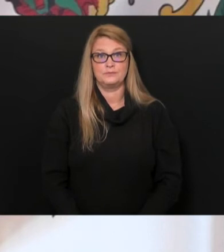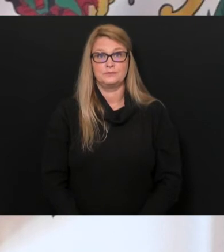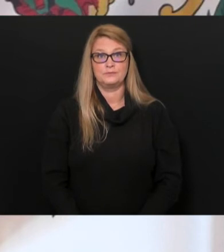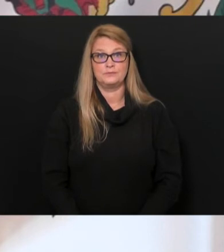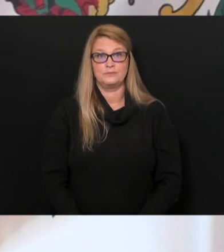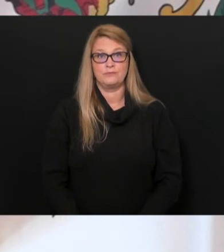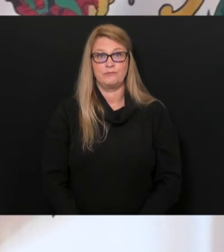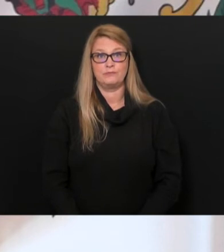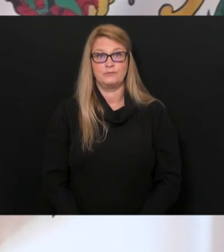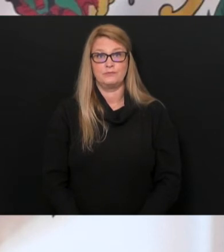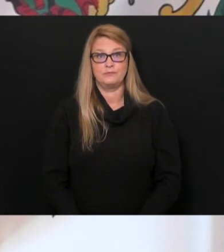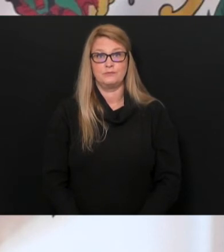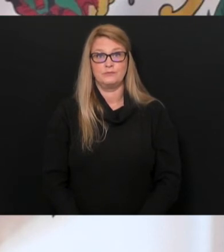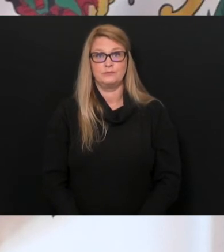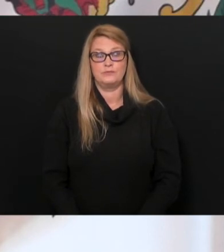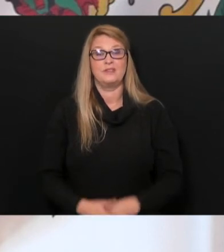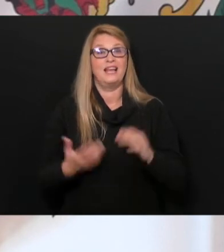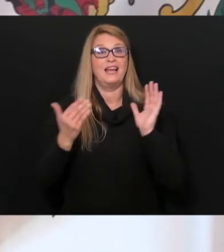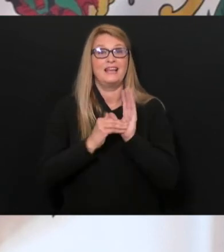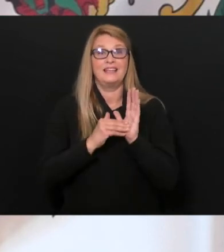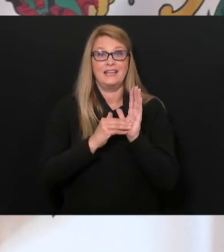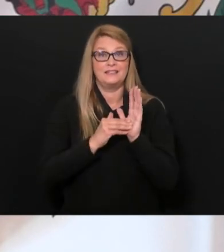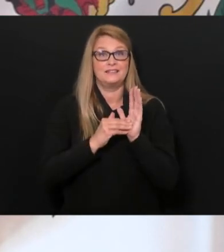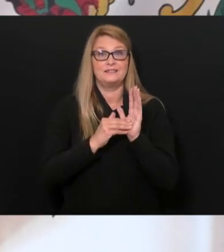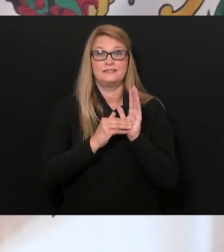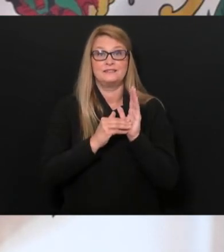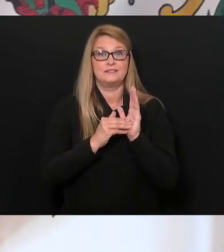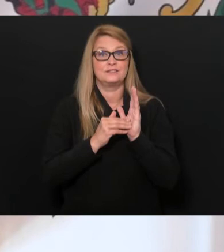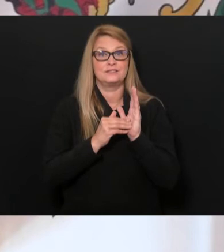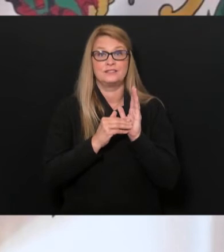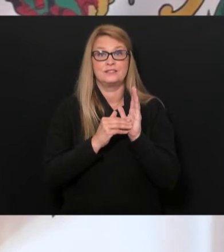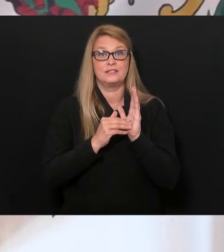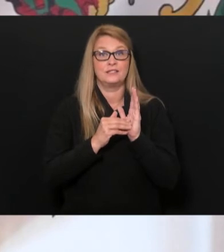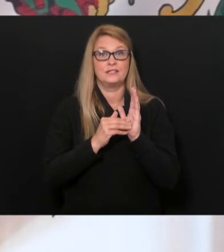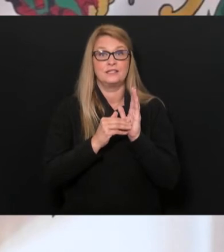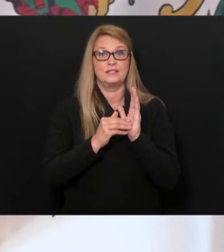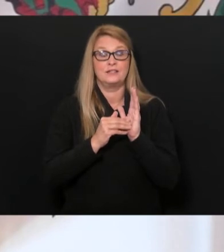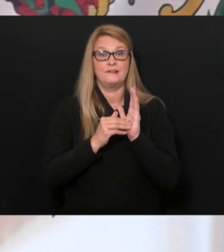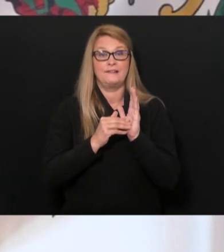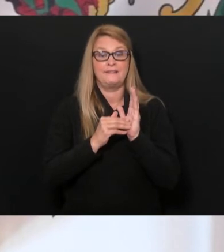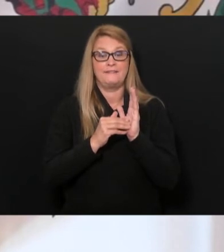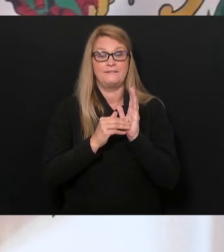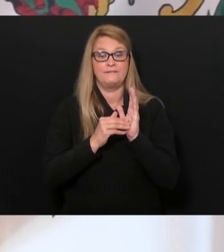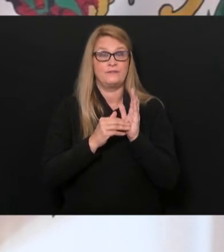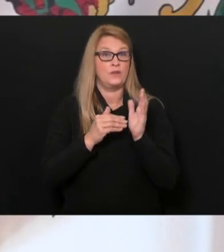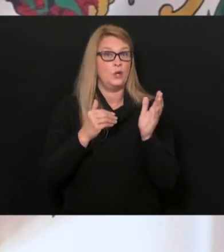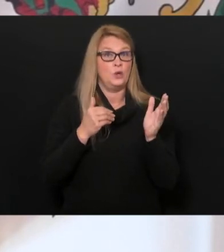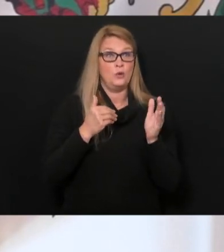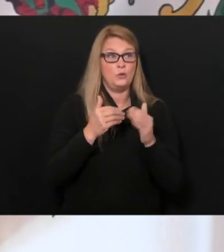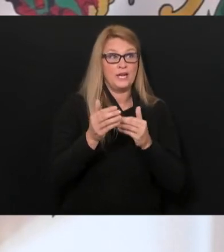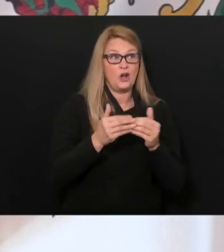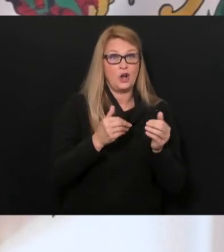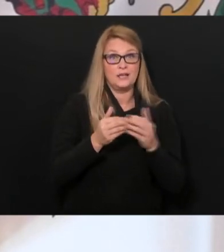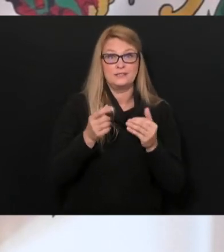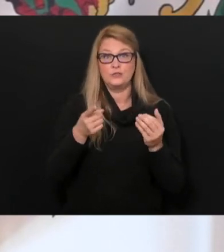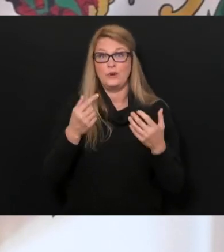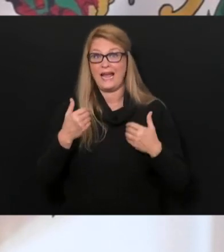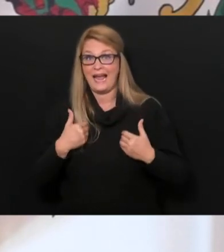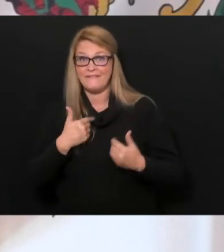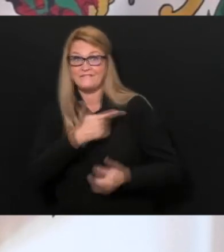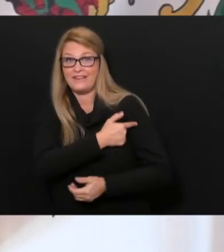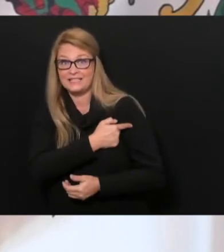that over and over and over, if you've not, well, whether you've had it or not had it, your vaccine,